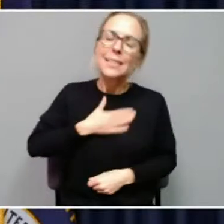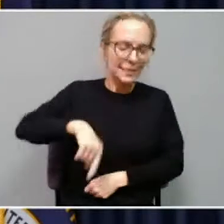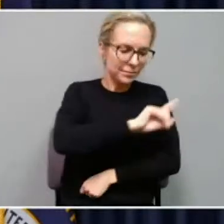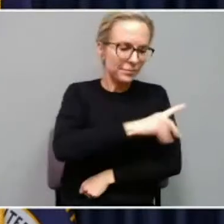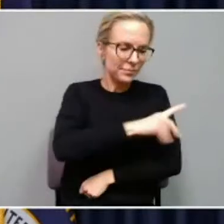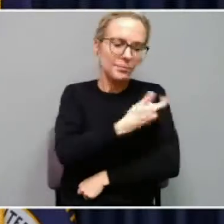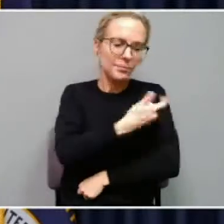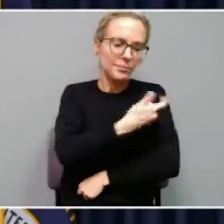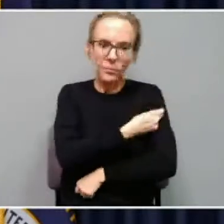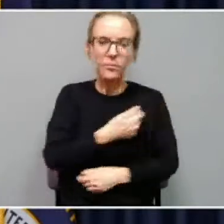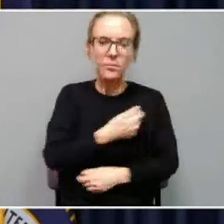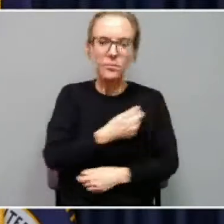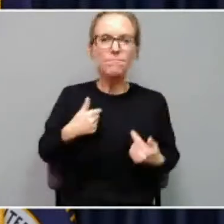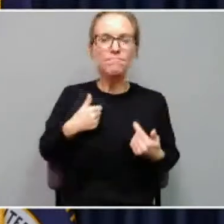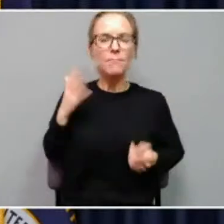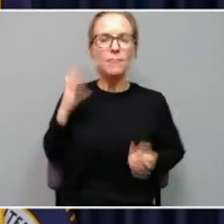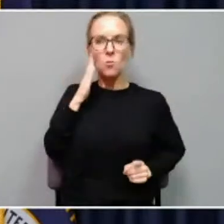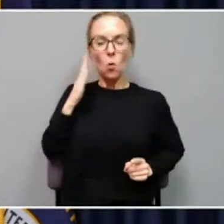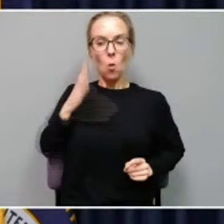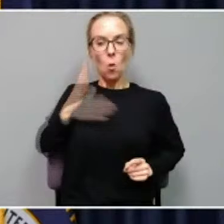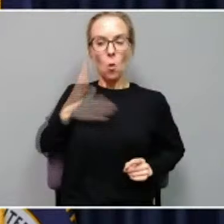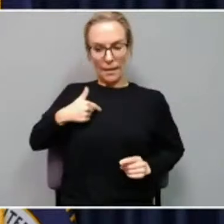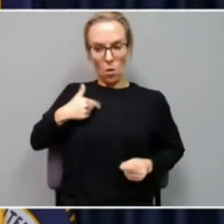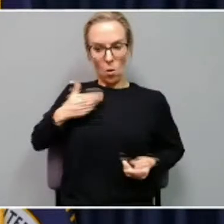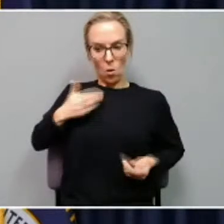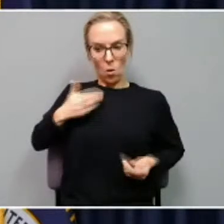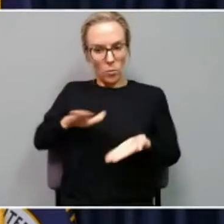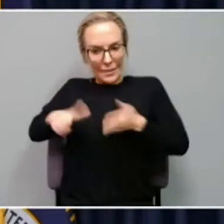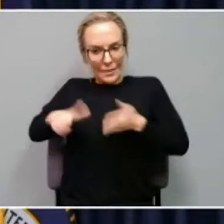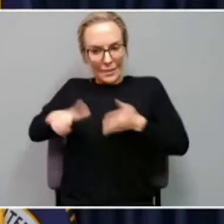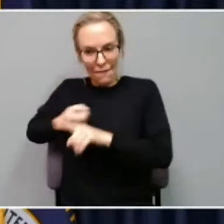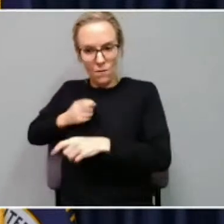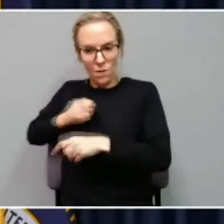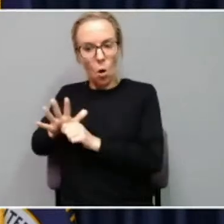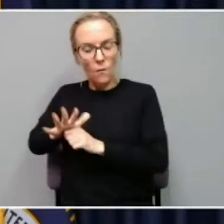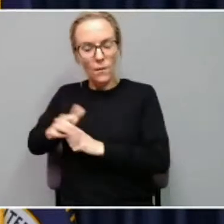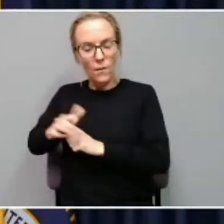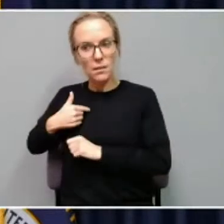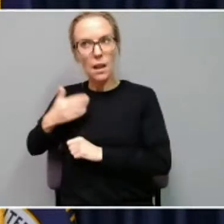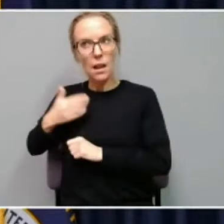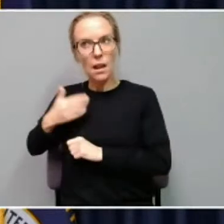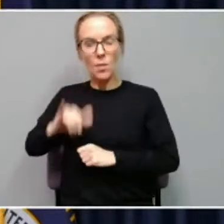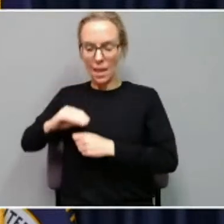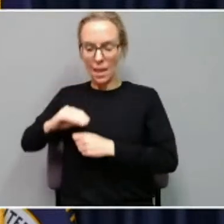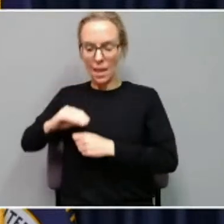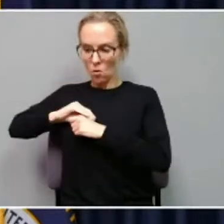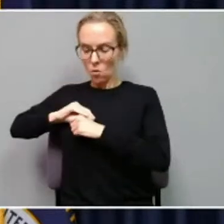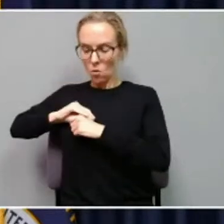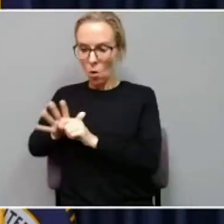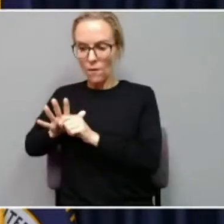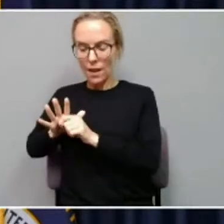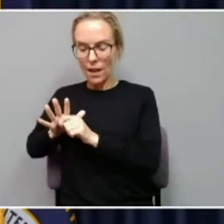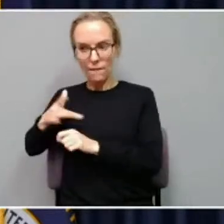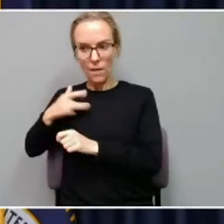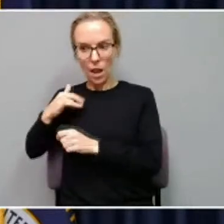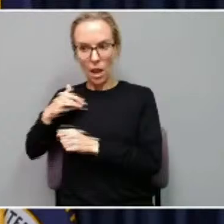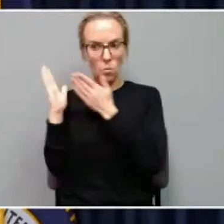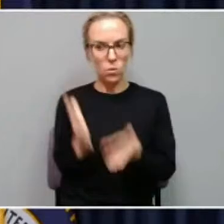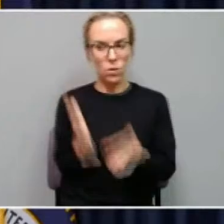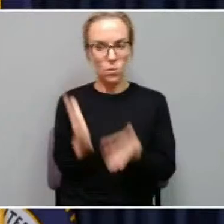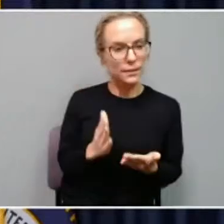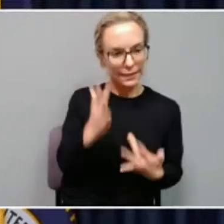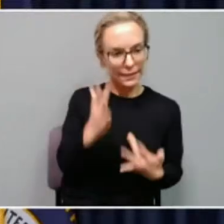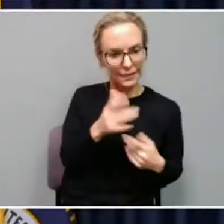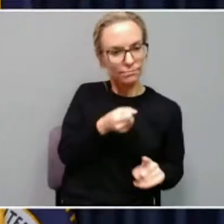it's like to almost die from COVID, and I know personally what it's like to take that disease home and give it to a family member. I